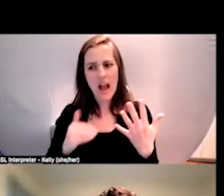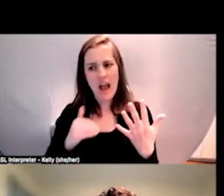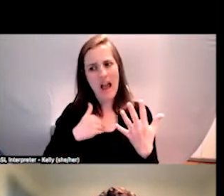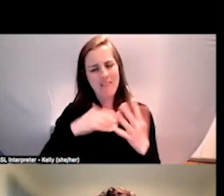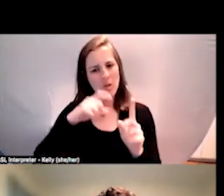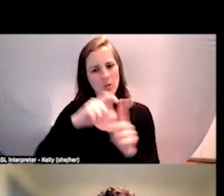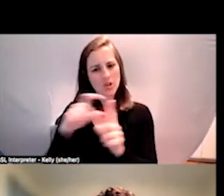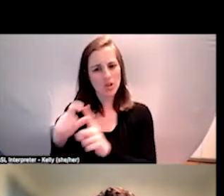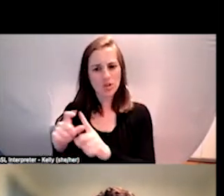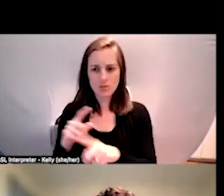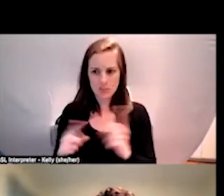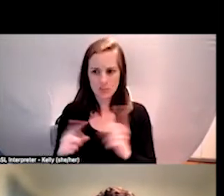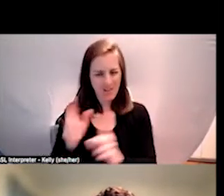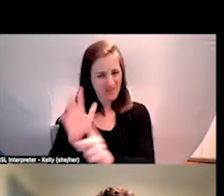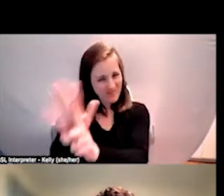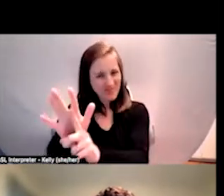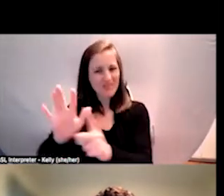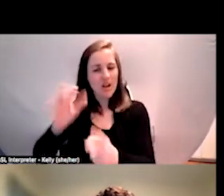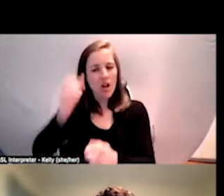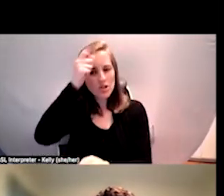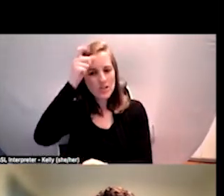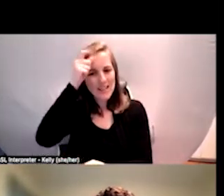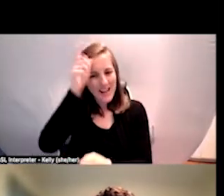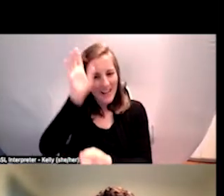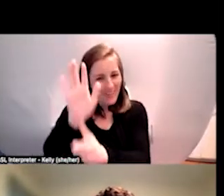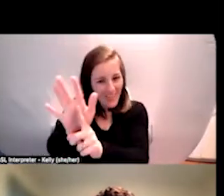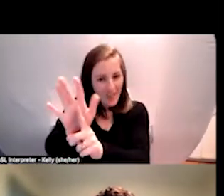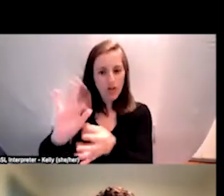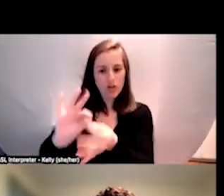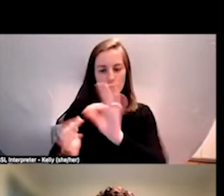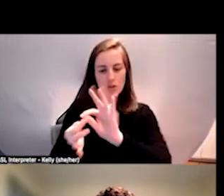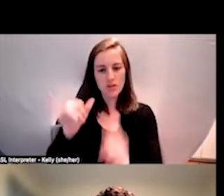acknowledges that gender affirming care is something that every human